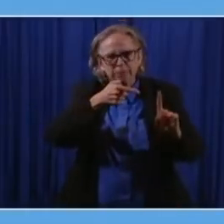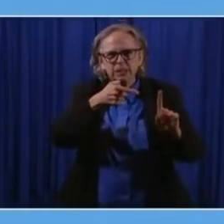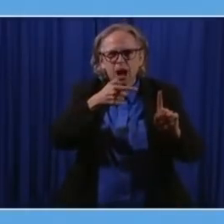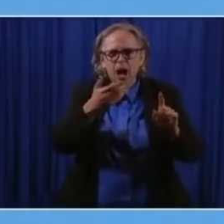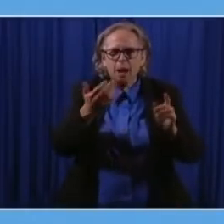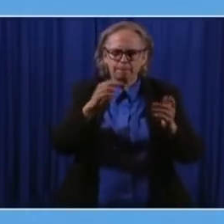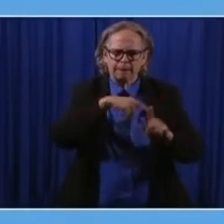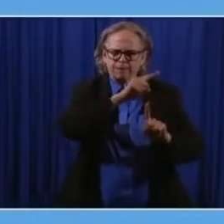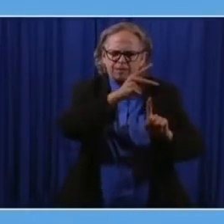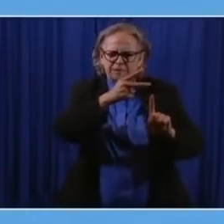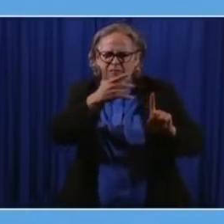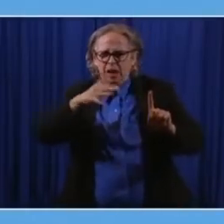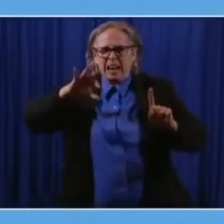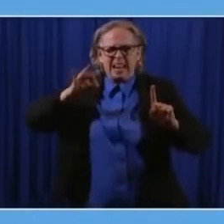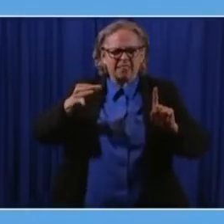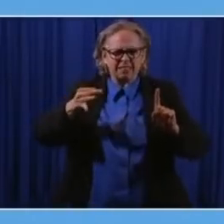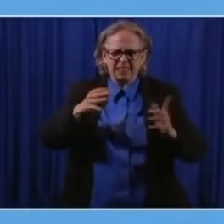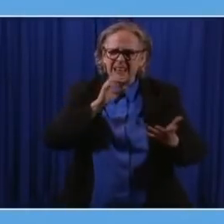man, 15 years old.